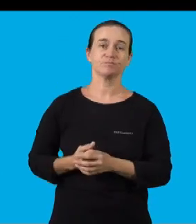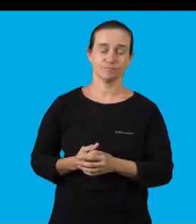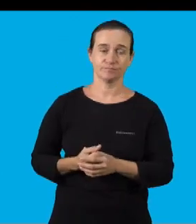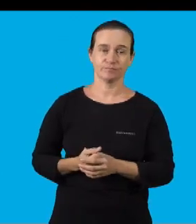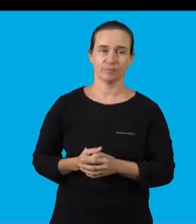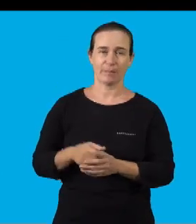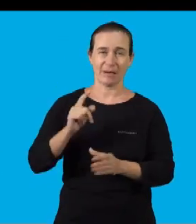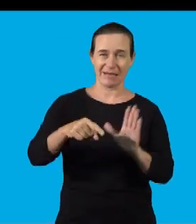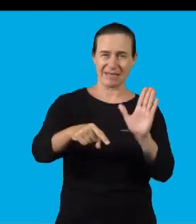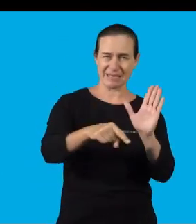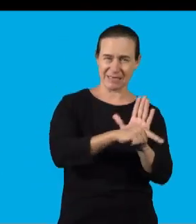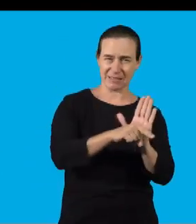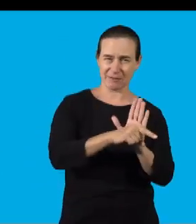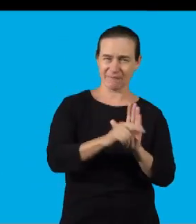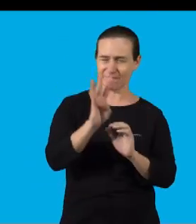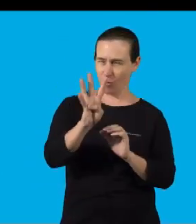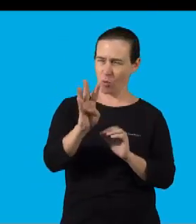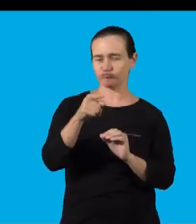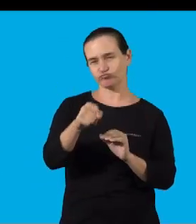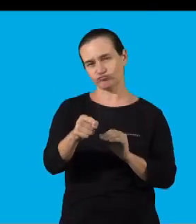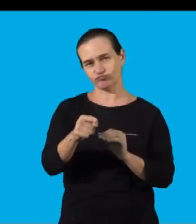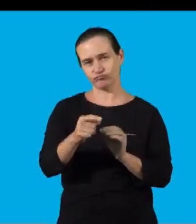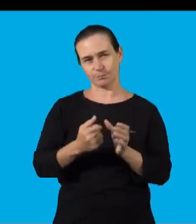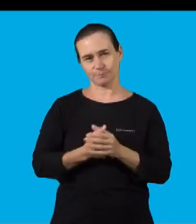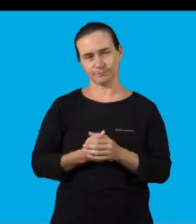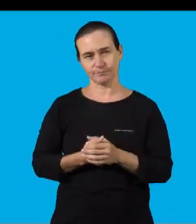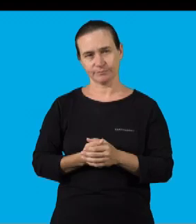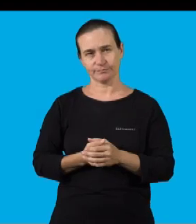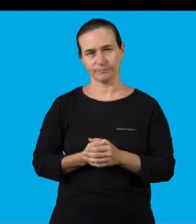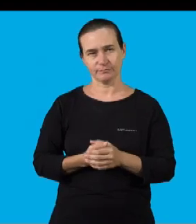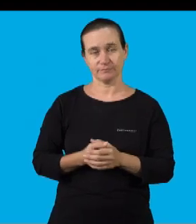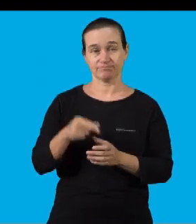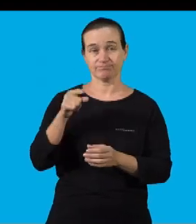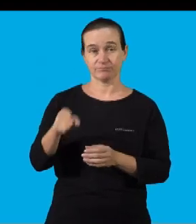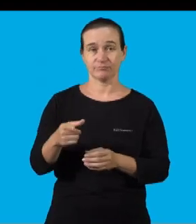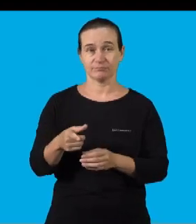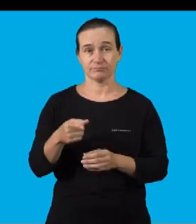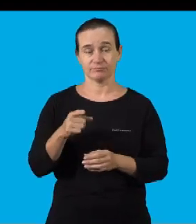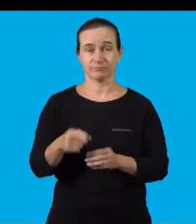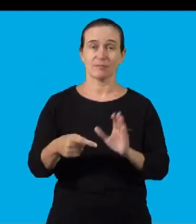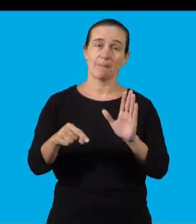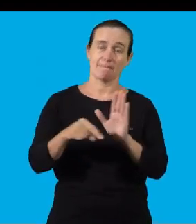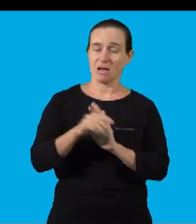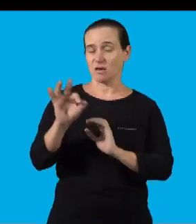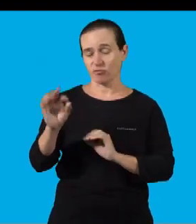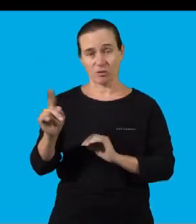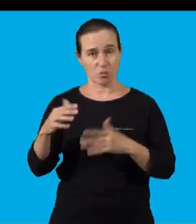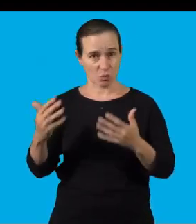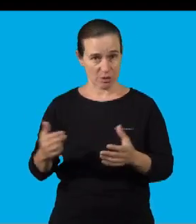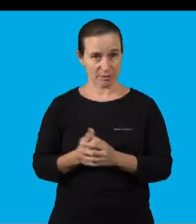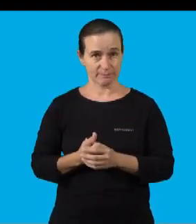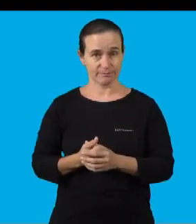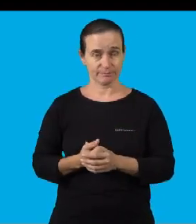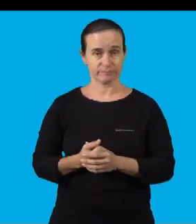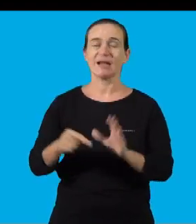that from -4, if we subtract if we add a -3, or if we subtract 3, that is